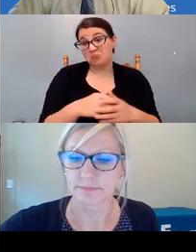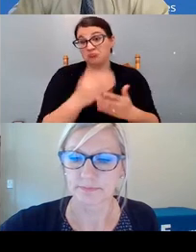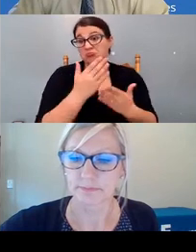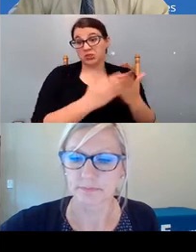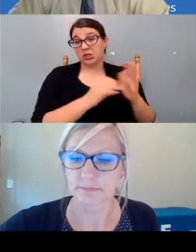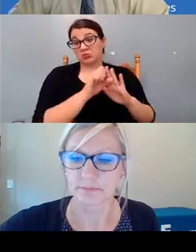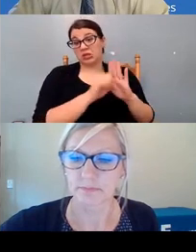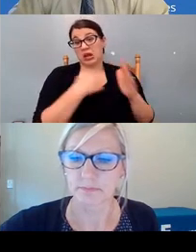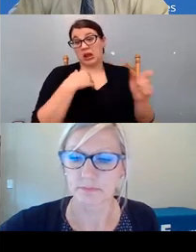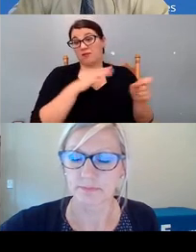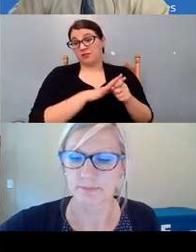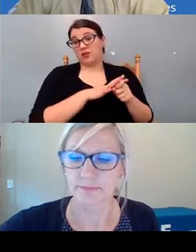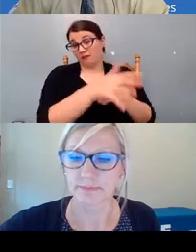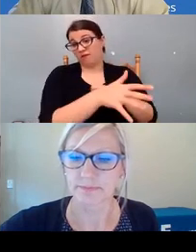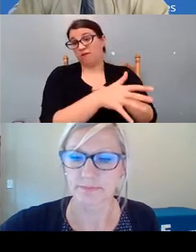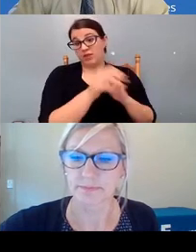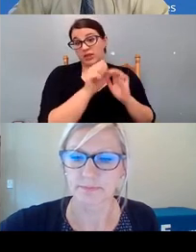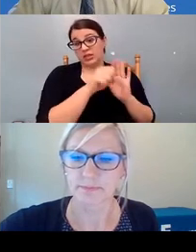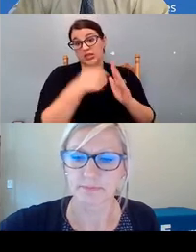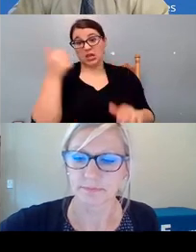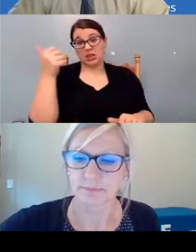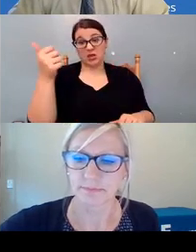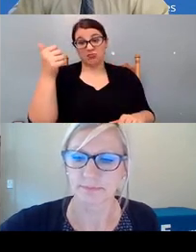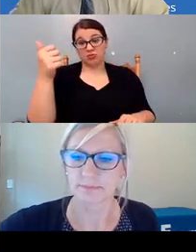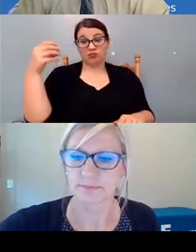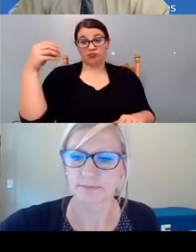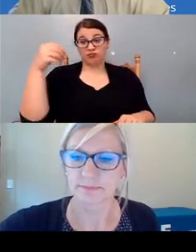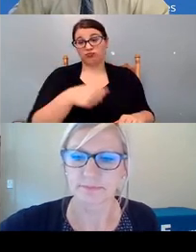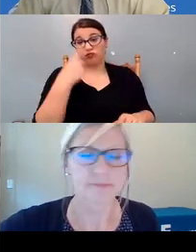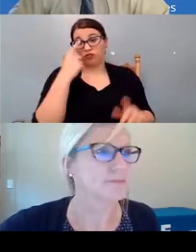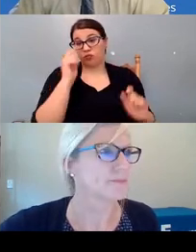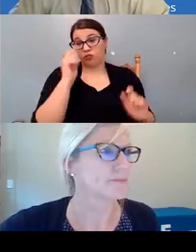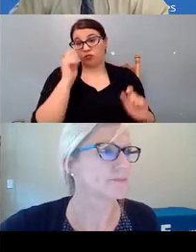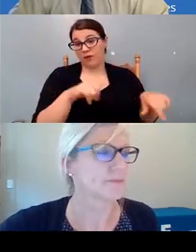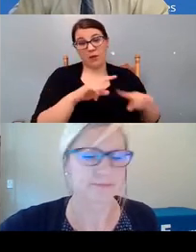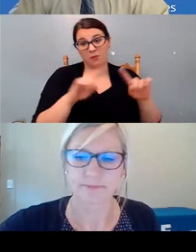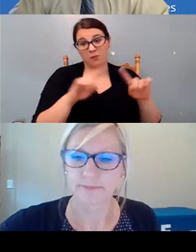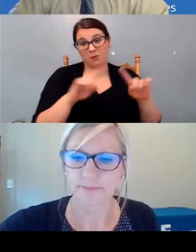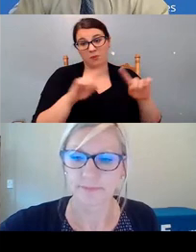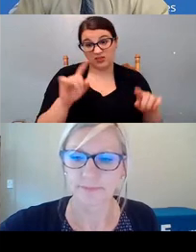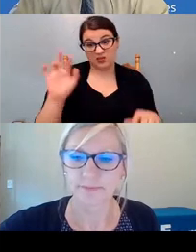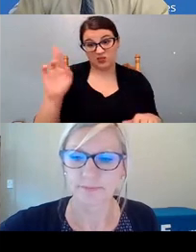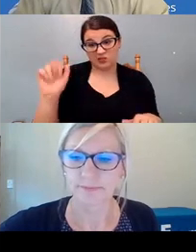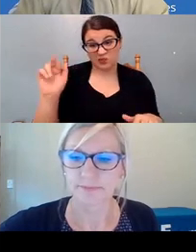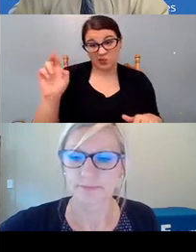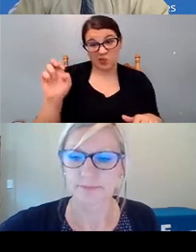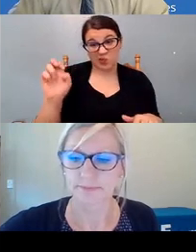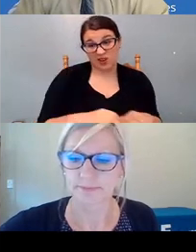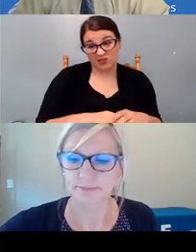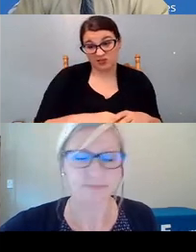where their state is able to cover the cost for all that, but that's pretty rare.